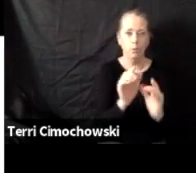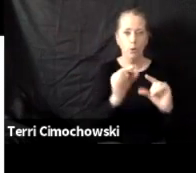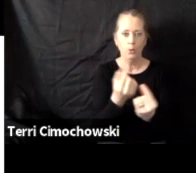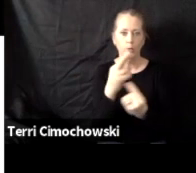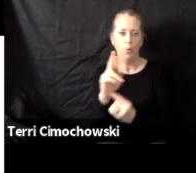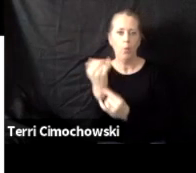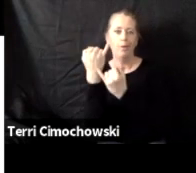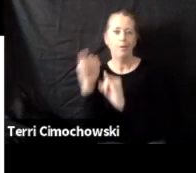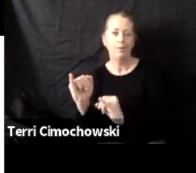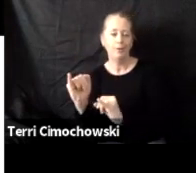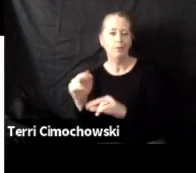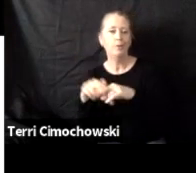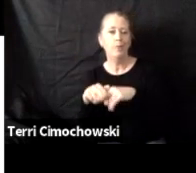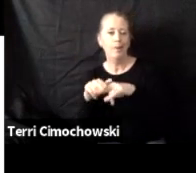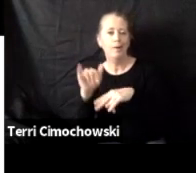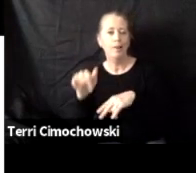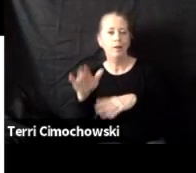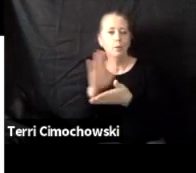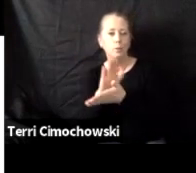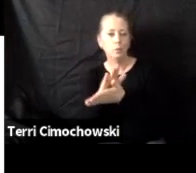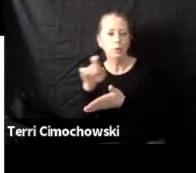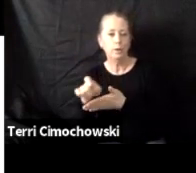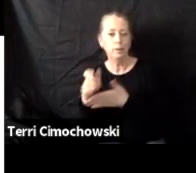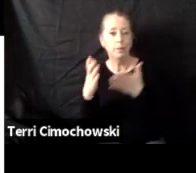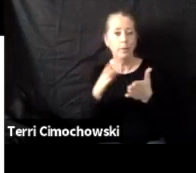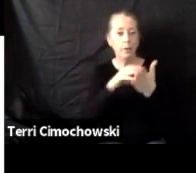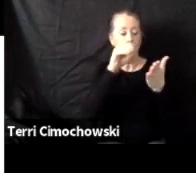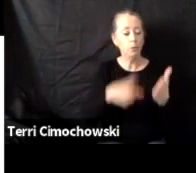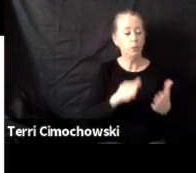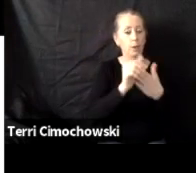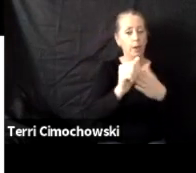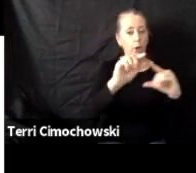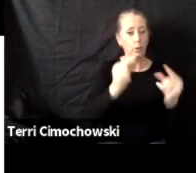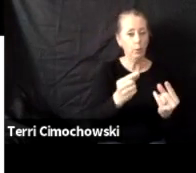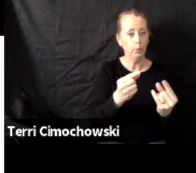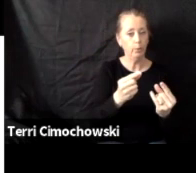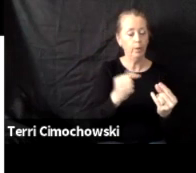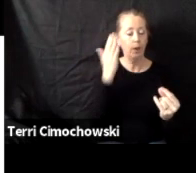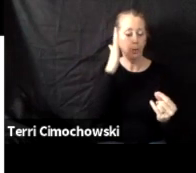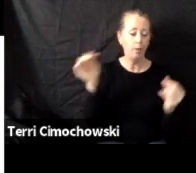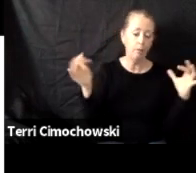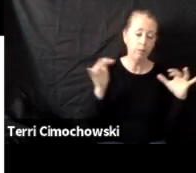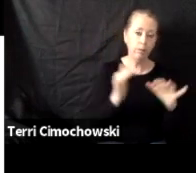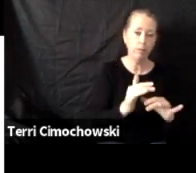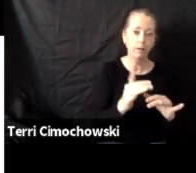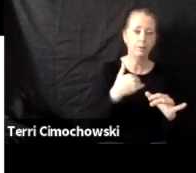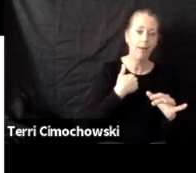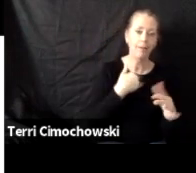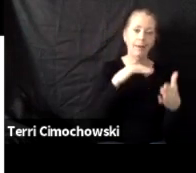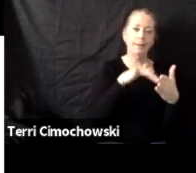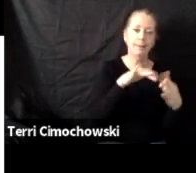individually. Sometimes it might be a student-led group where students are coming together around content to have almost